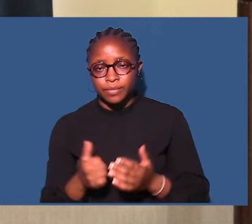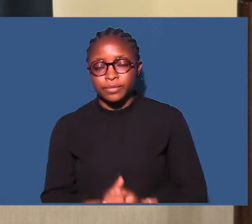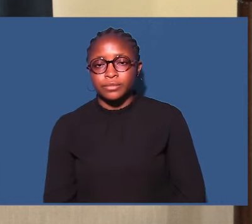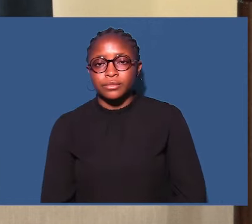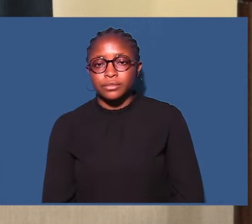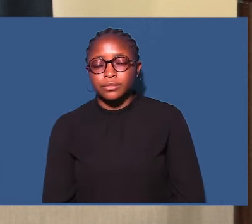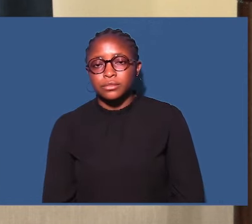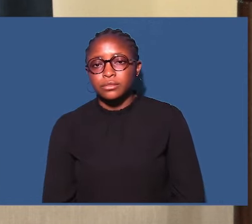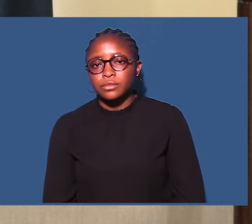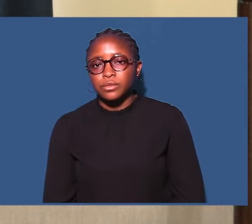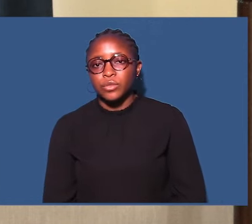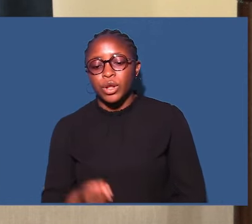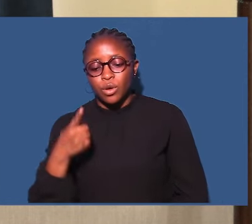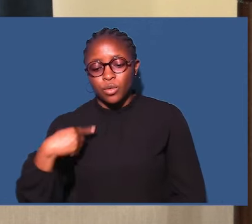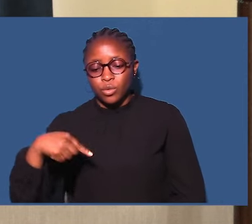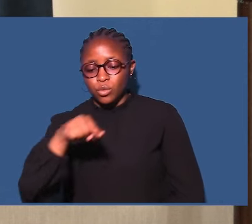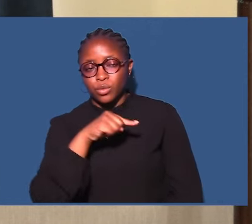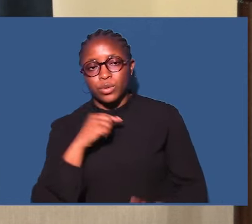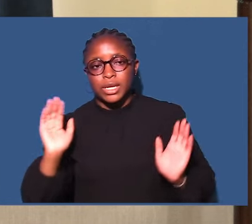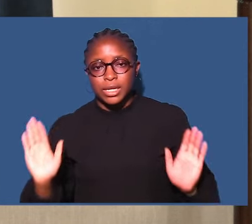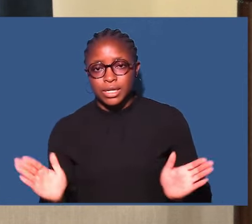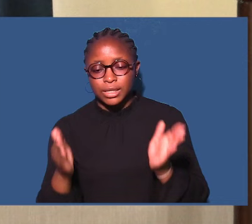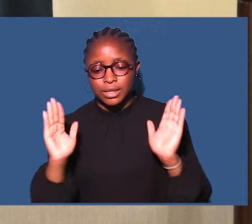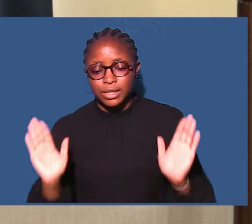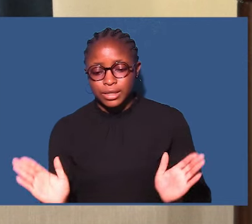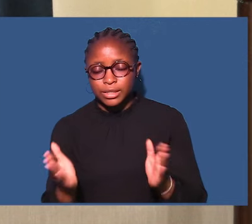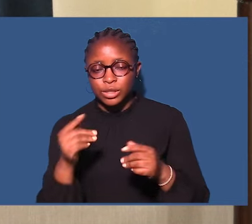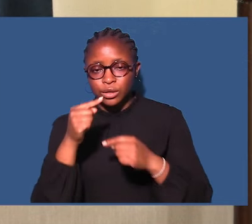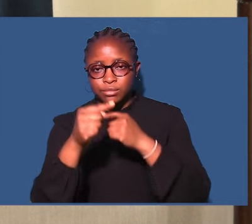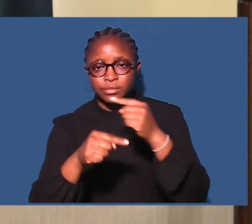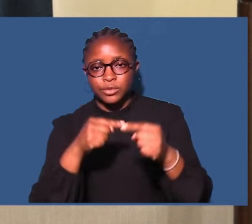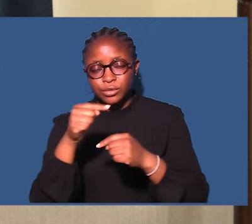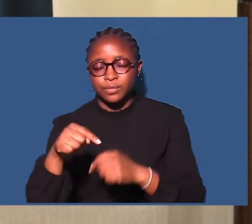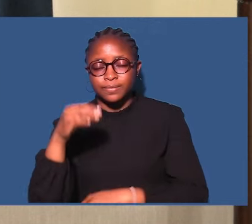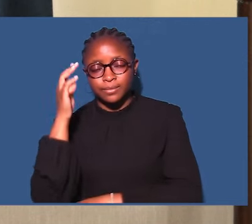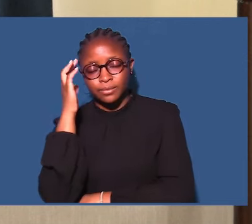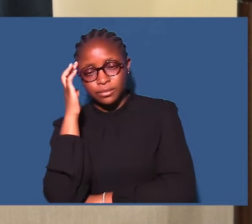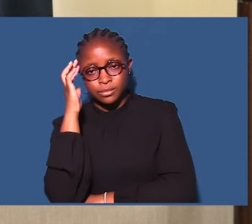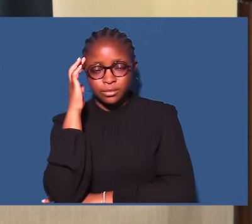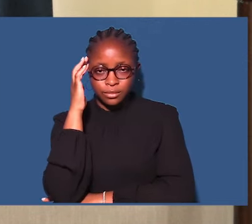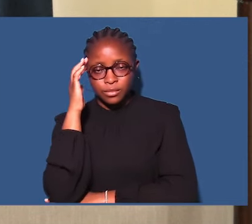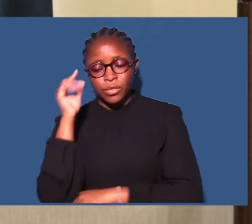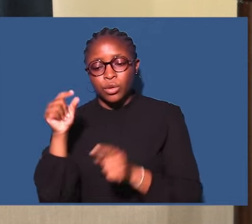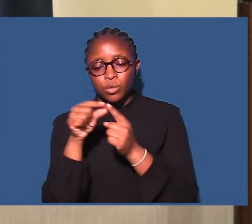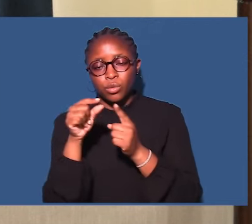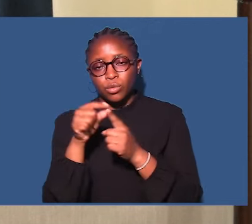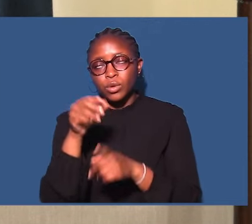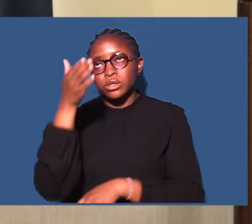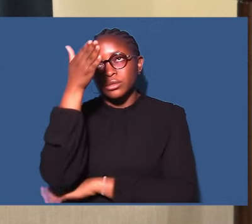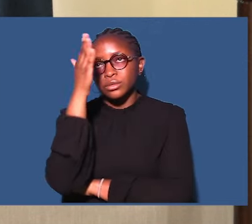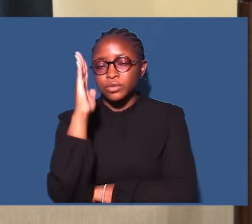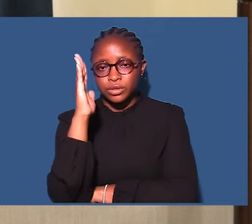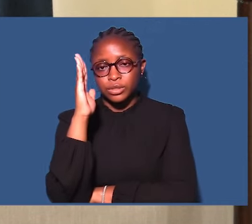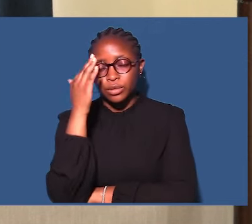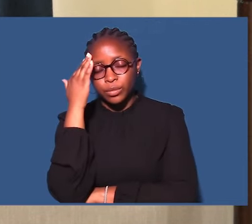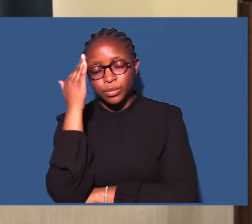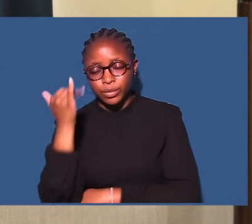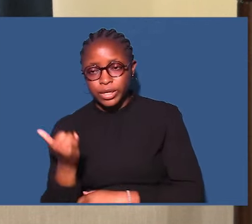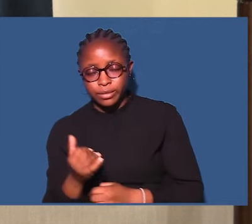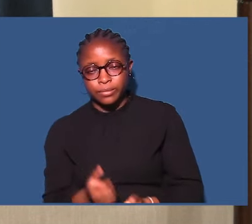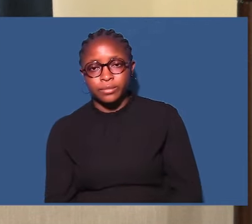Therefore, we are being encouraged to continue reflecting on the word of God,